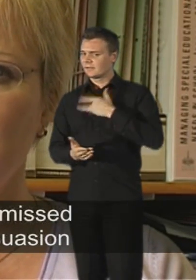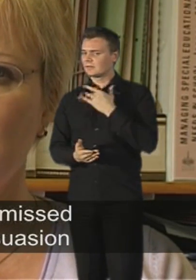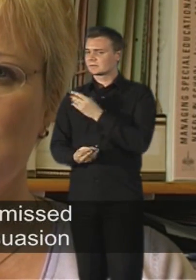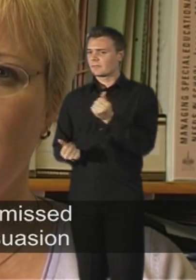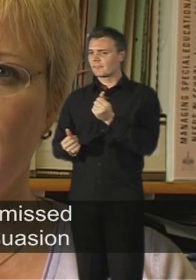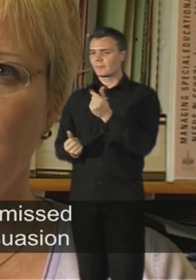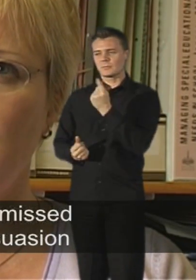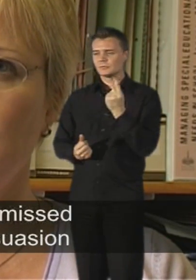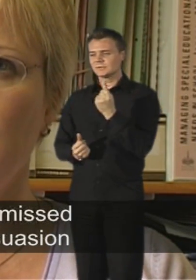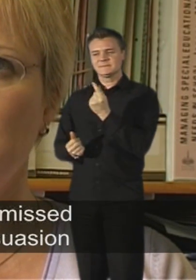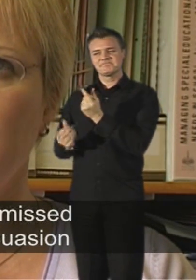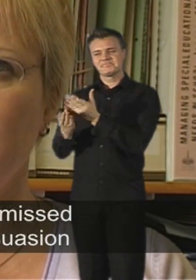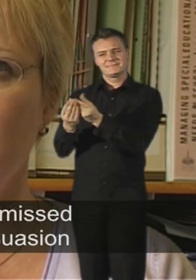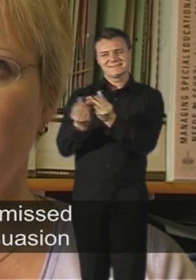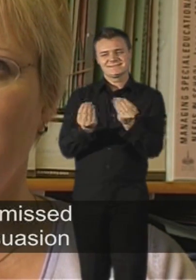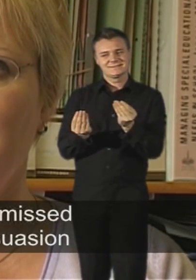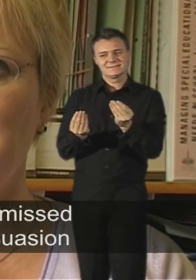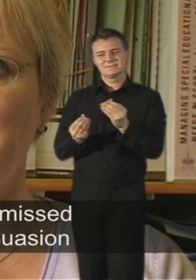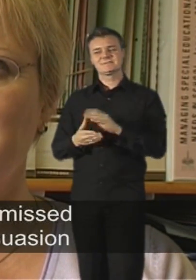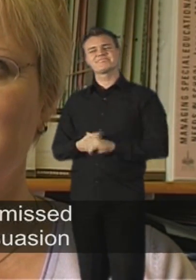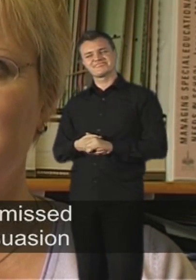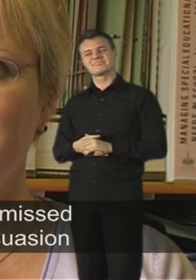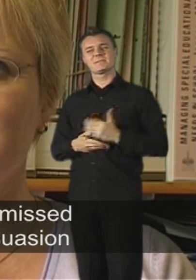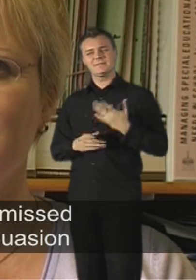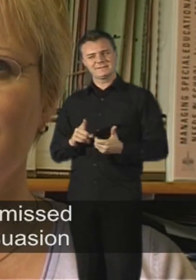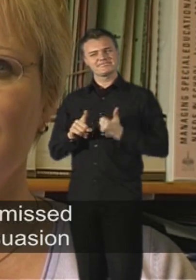it's taken time and maybe